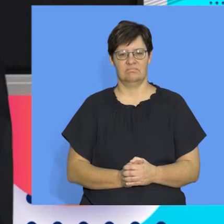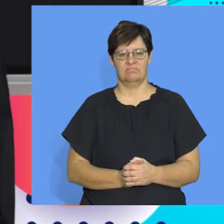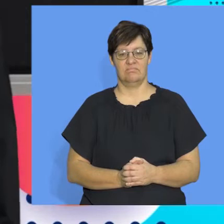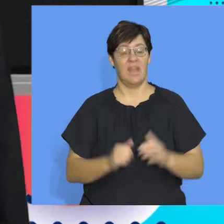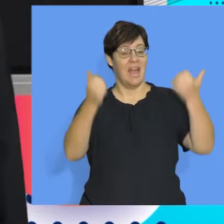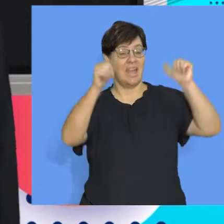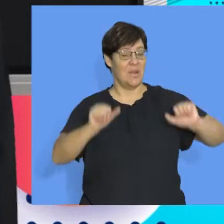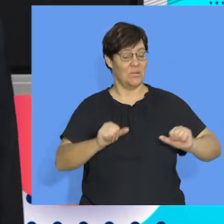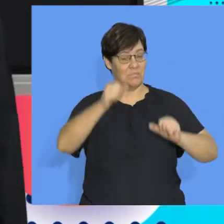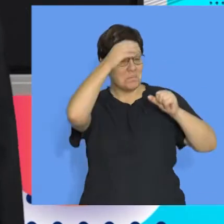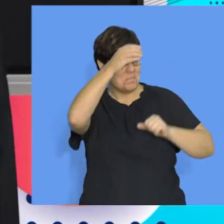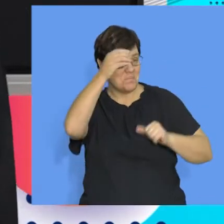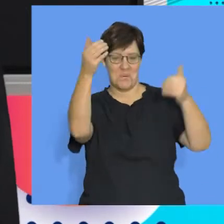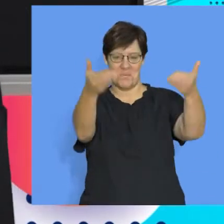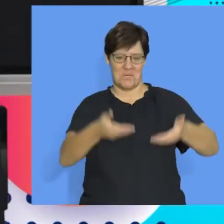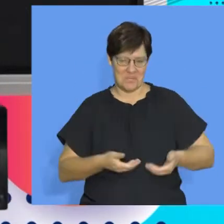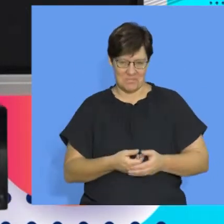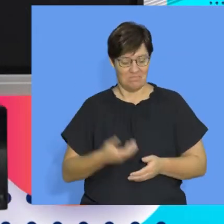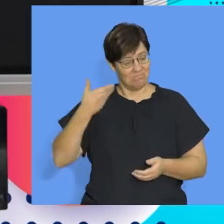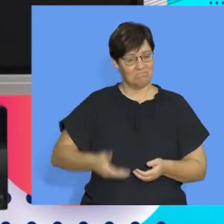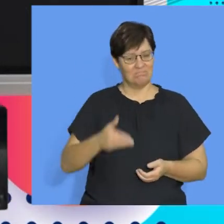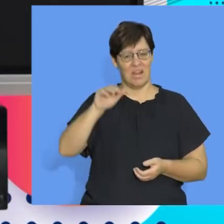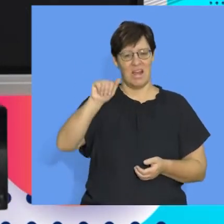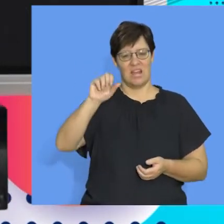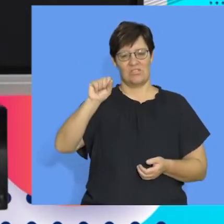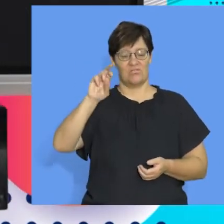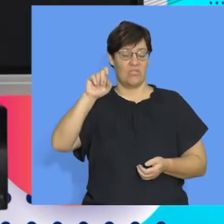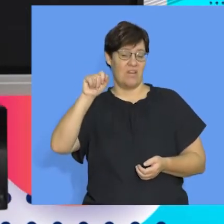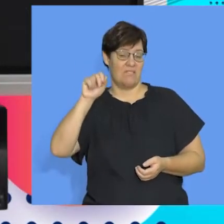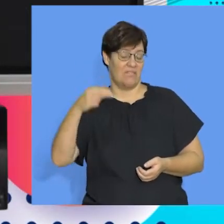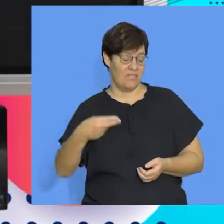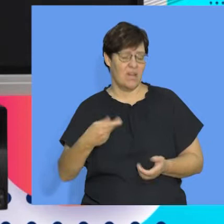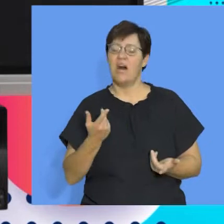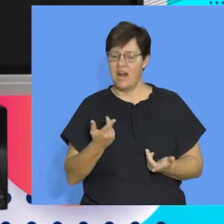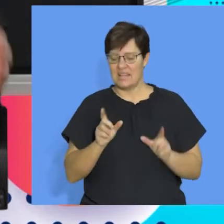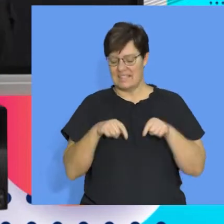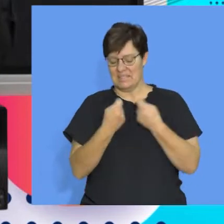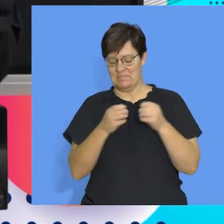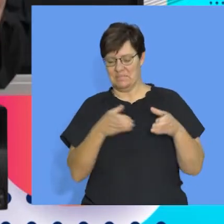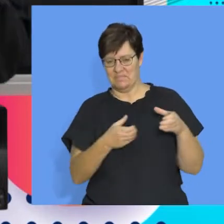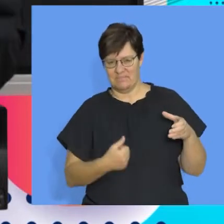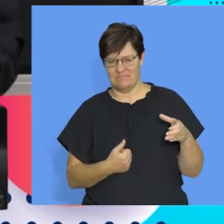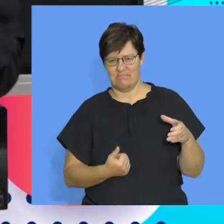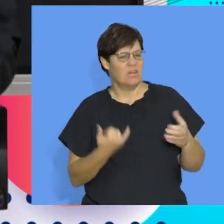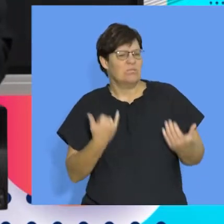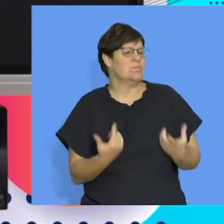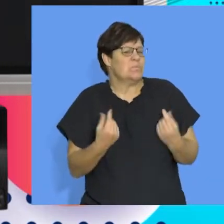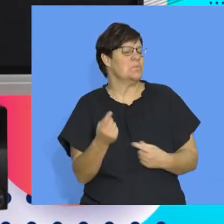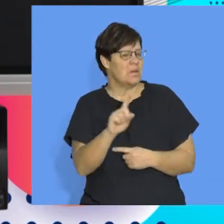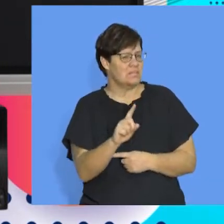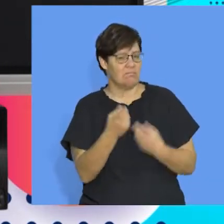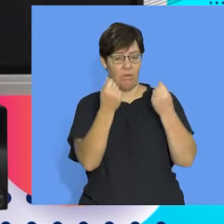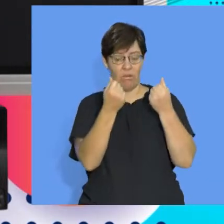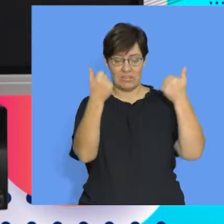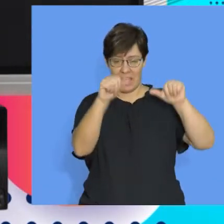Welcome, accounting boffins. You with Ashraf Patel and the crew. Today, we're revising cost accounting. Right,